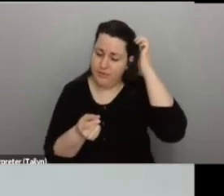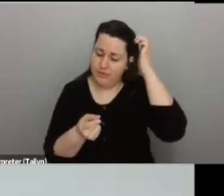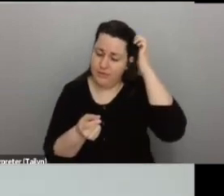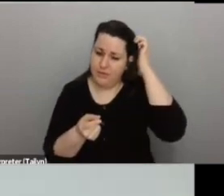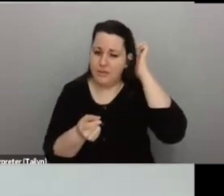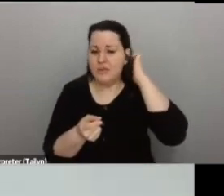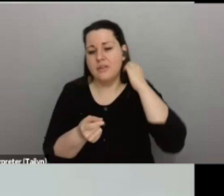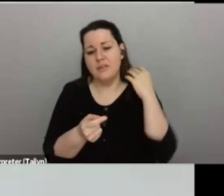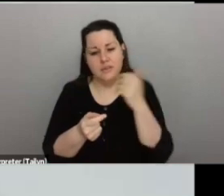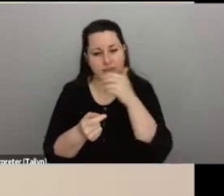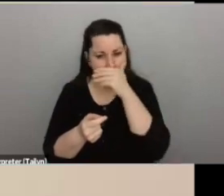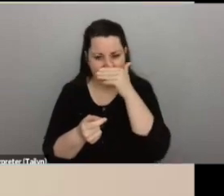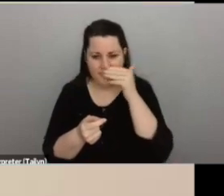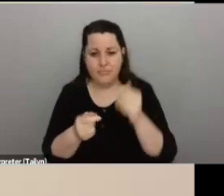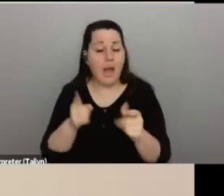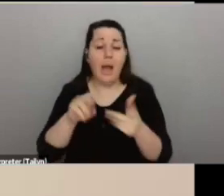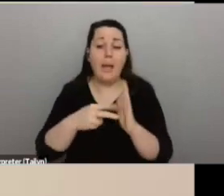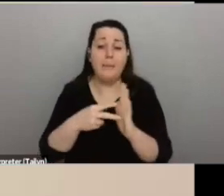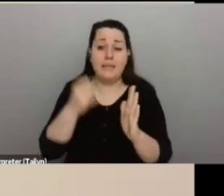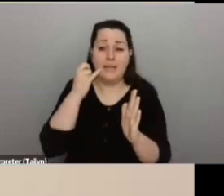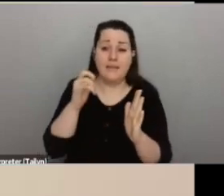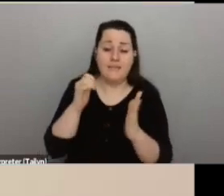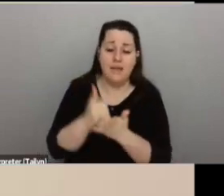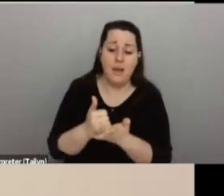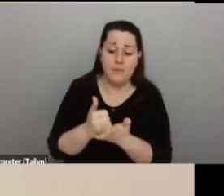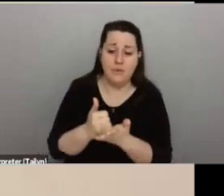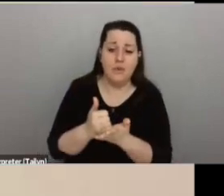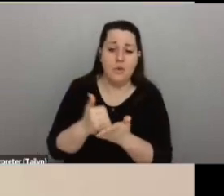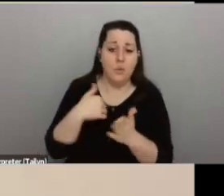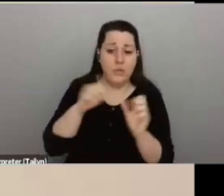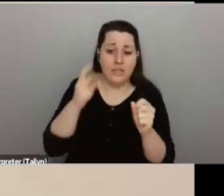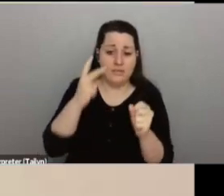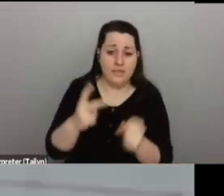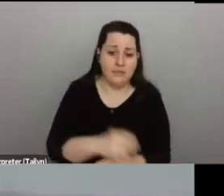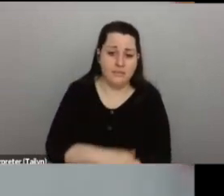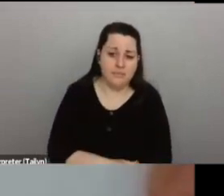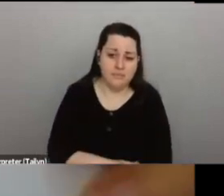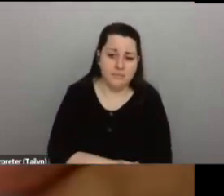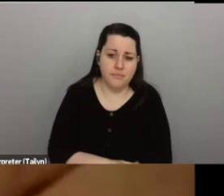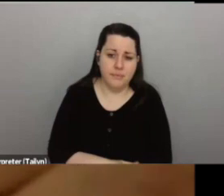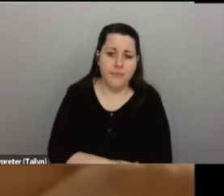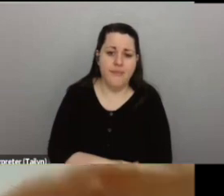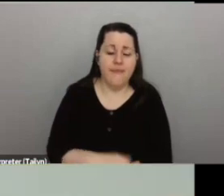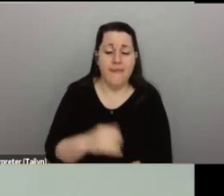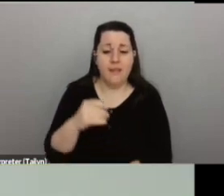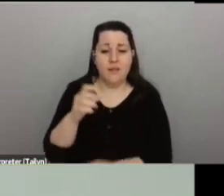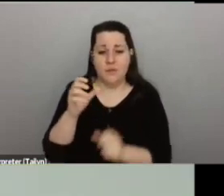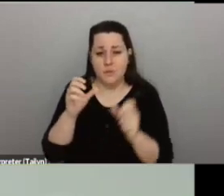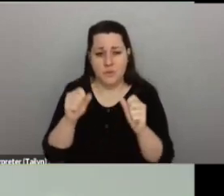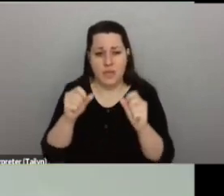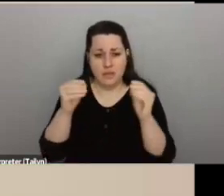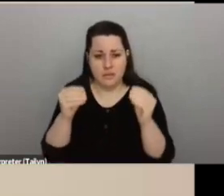on. I mean, if it helps, we were able to see it. Okay. So if anything, you could even move